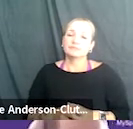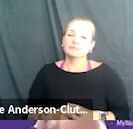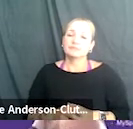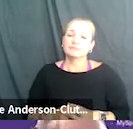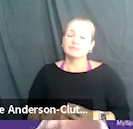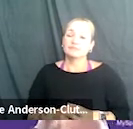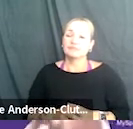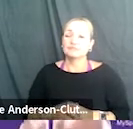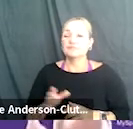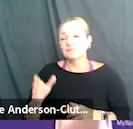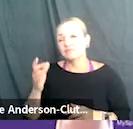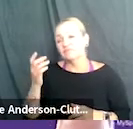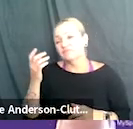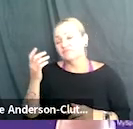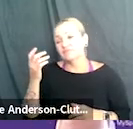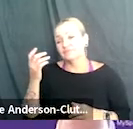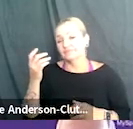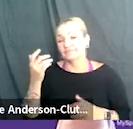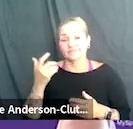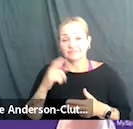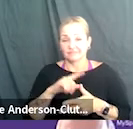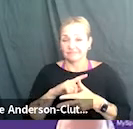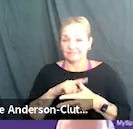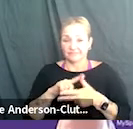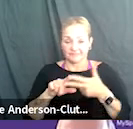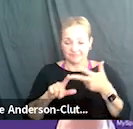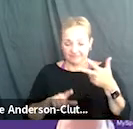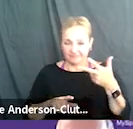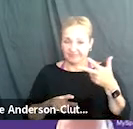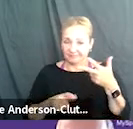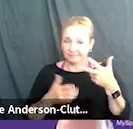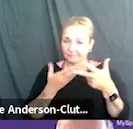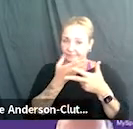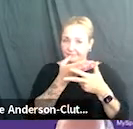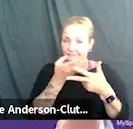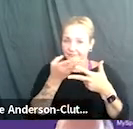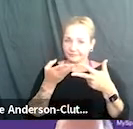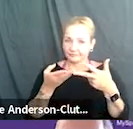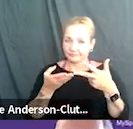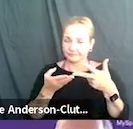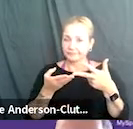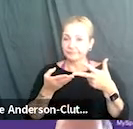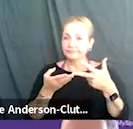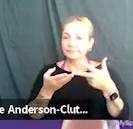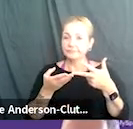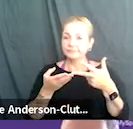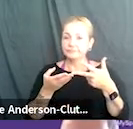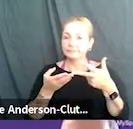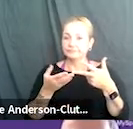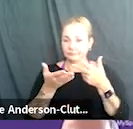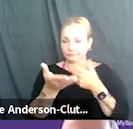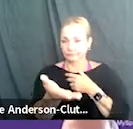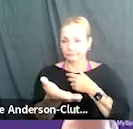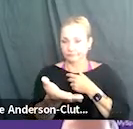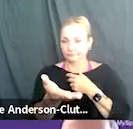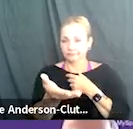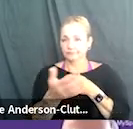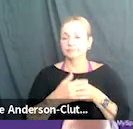So when I saw, so recently, so his medicine is olanzapine, guanfacine, and then lorazepam at bedtime.